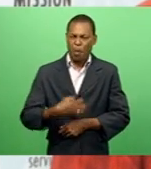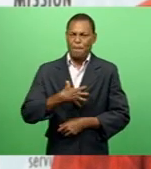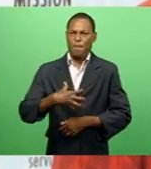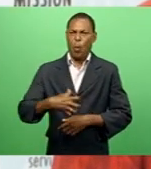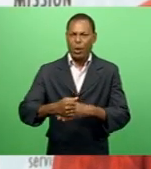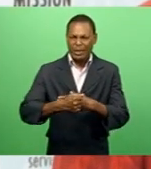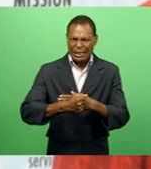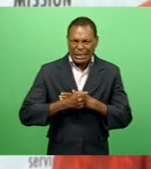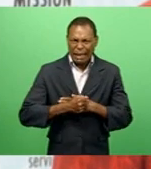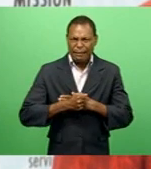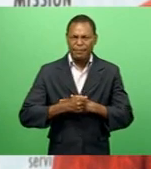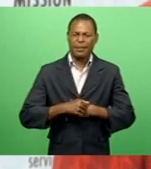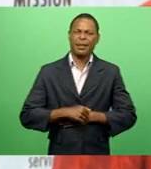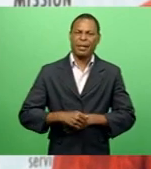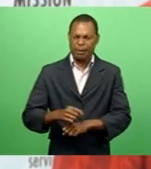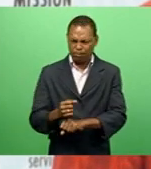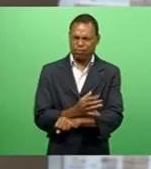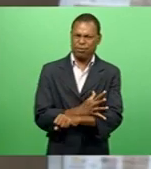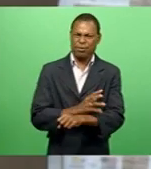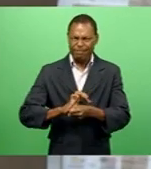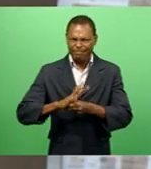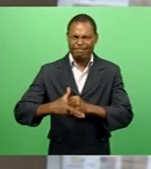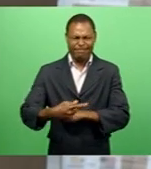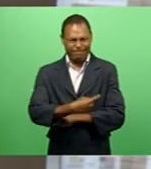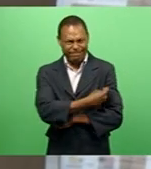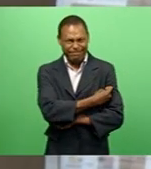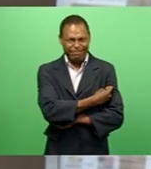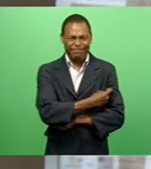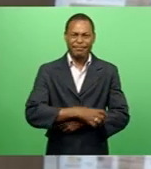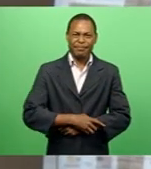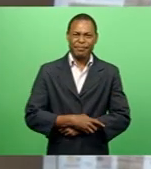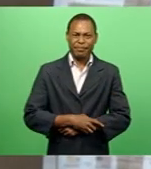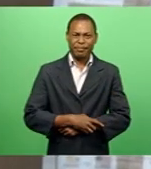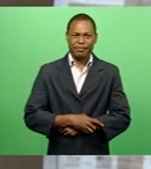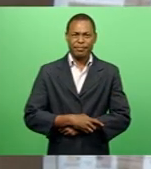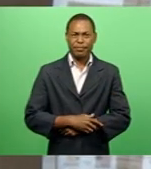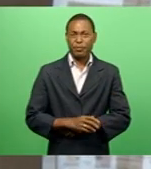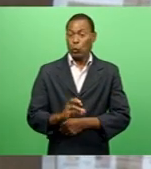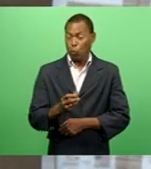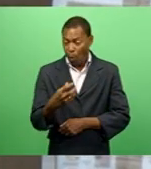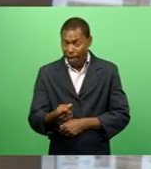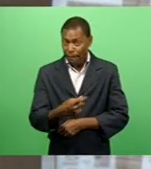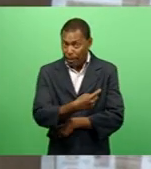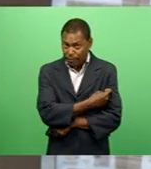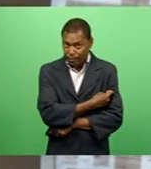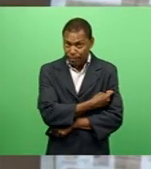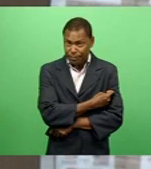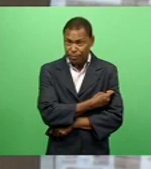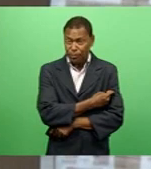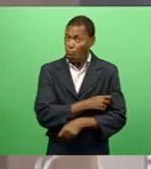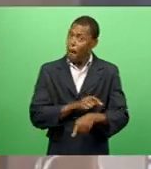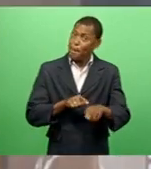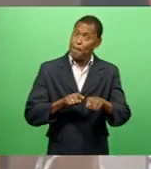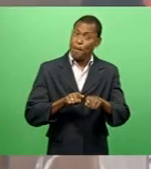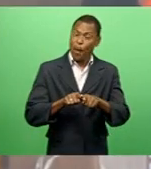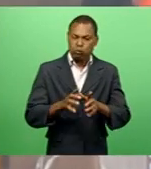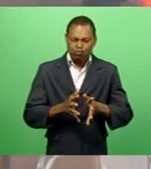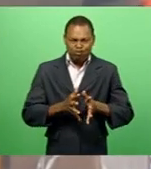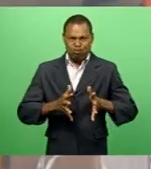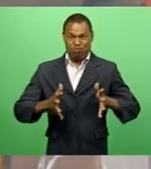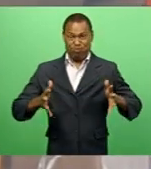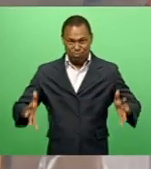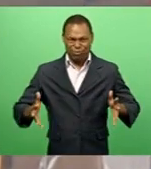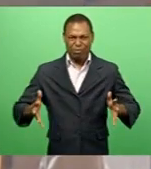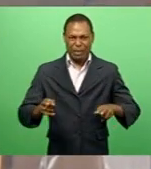effective COVID-19 vaccines as soon as we can. He says the deployment of COVID-19 vaccines will be the most complex logistical effort